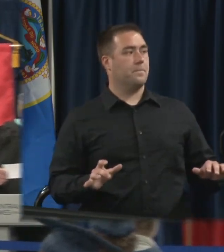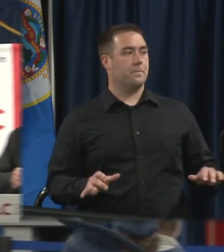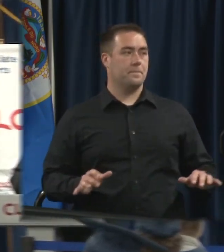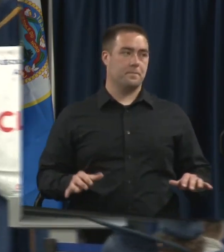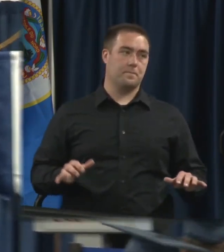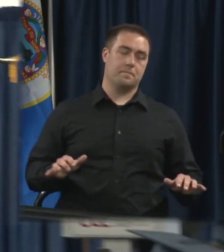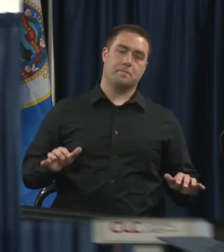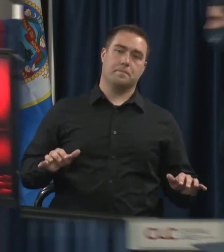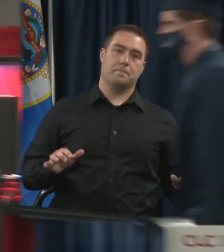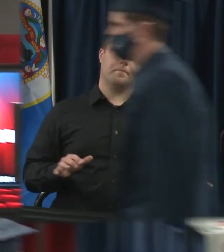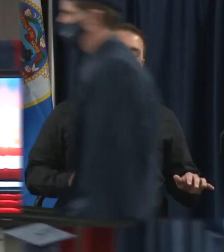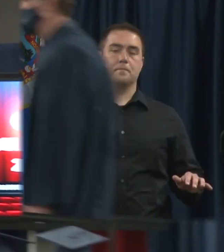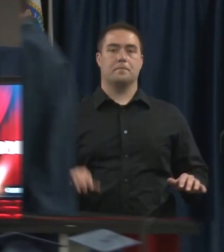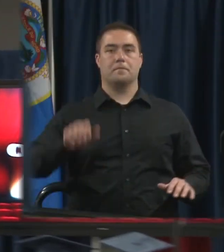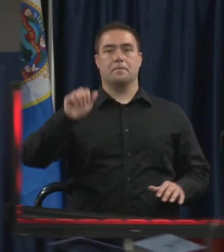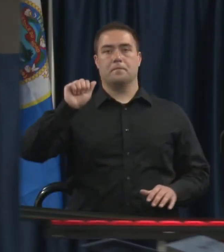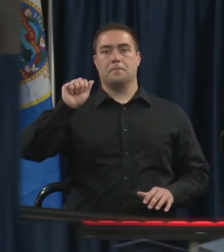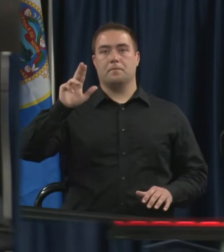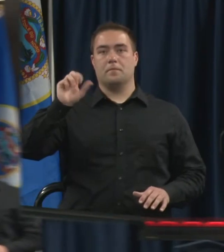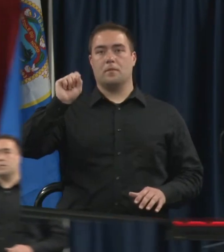Austin Michael Sheldall.